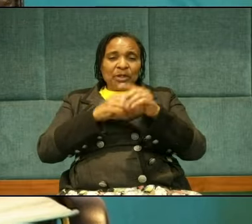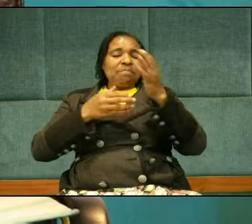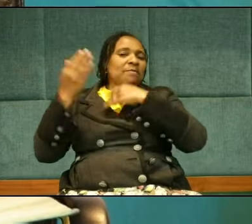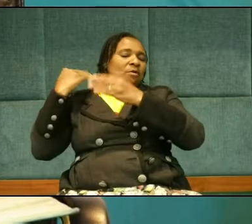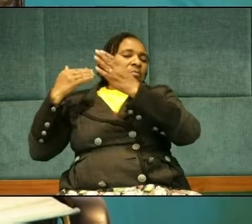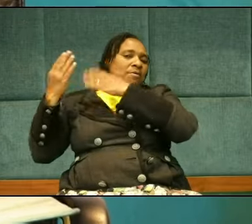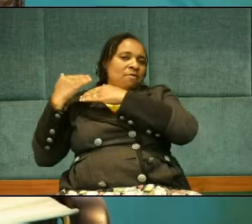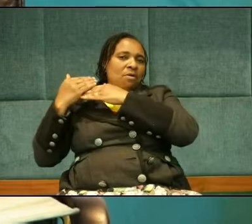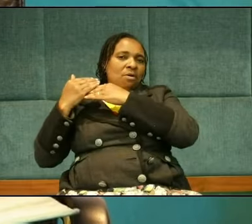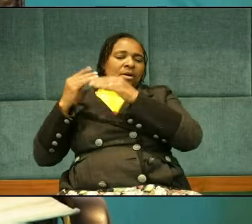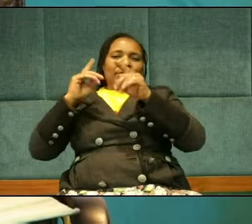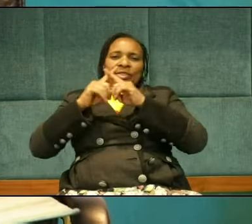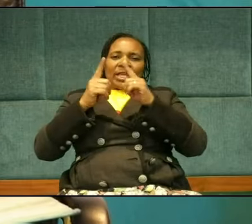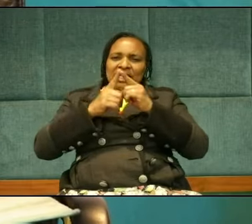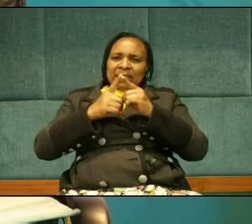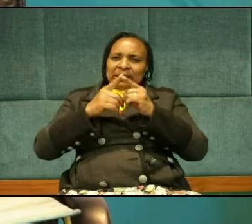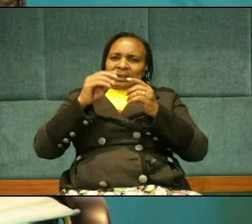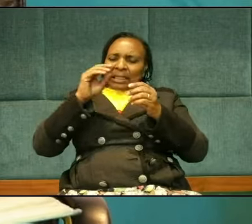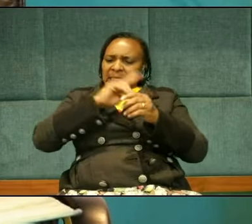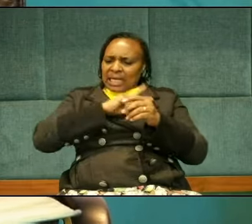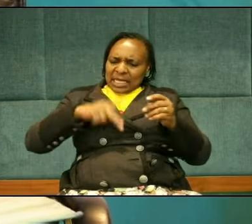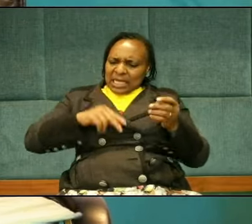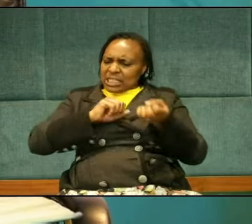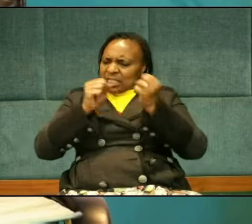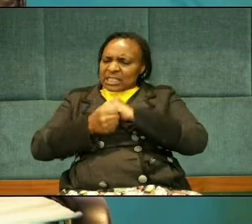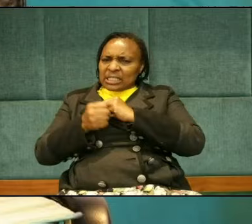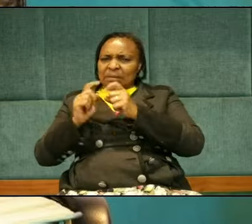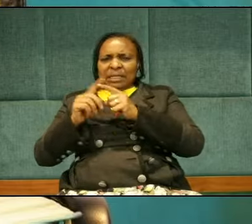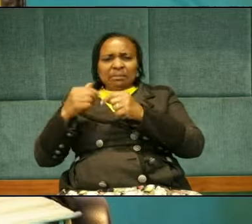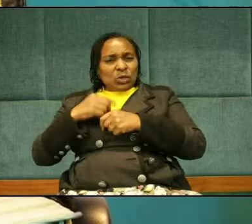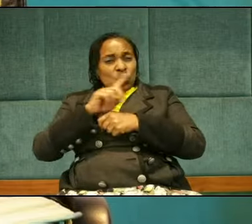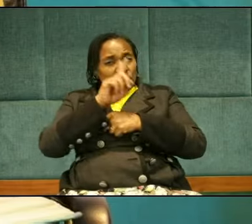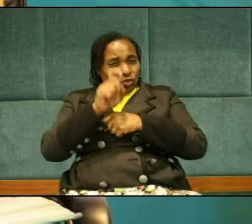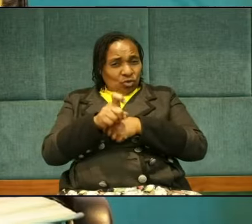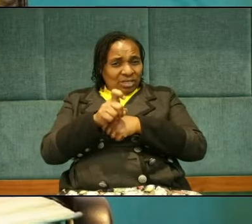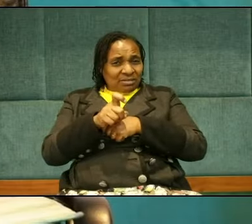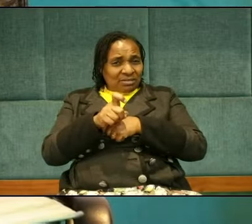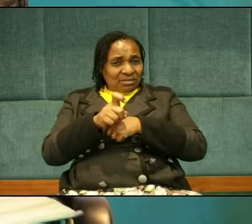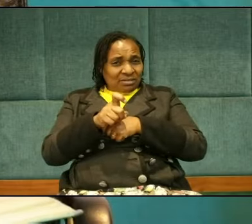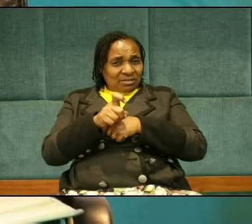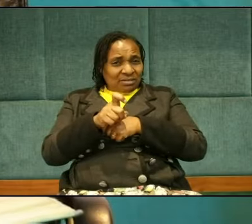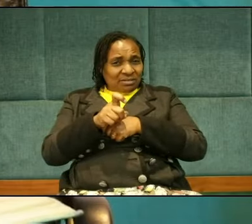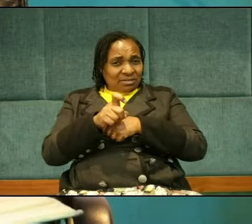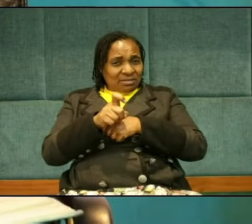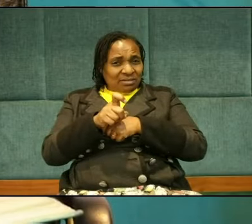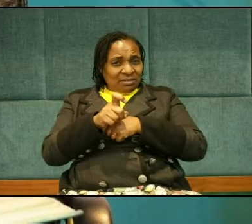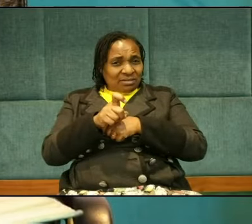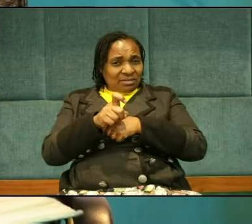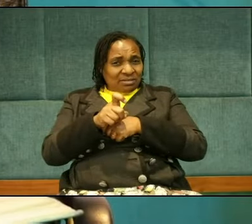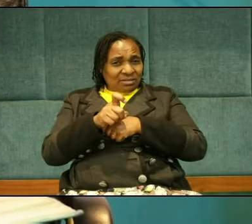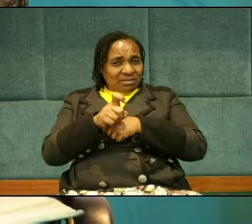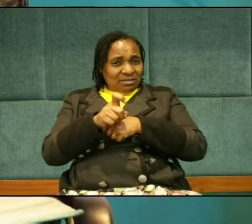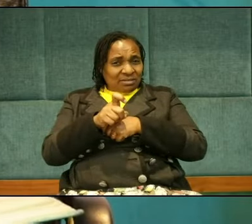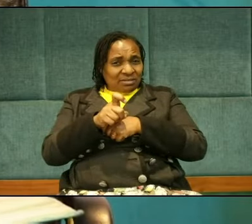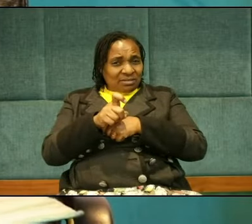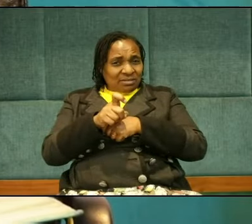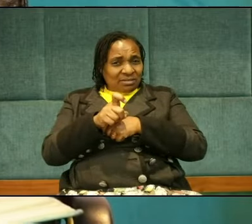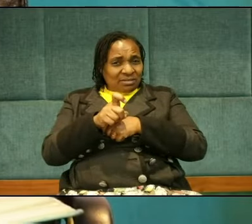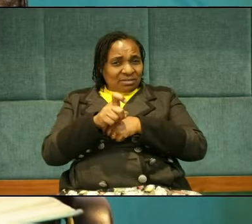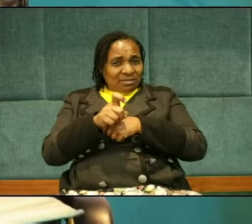now Nebuchadnezzar is changing it. My question to you is, yes, their name was changed, but was